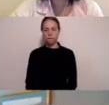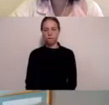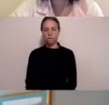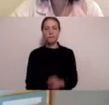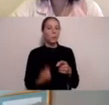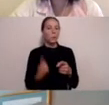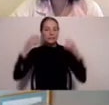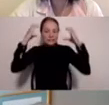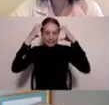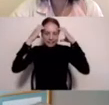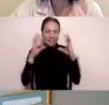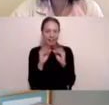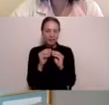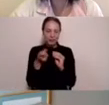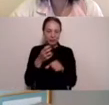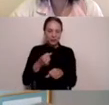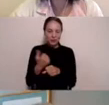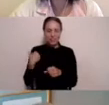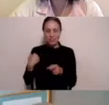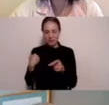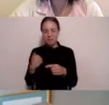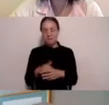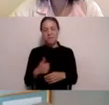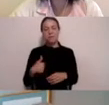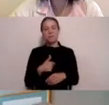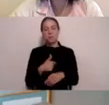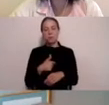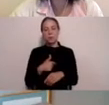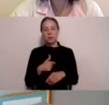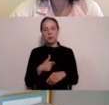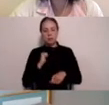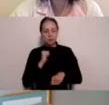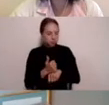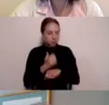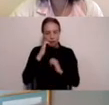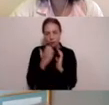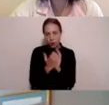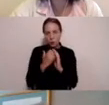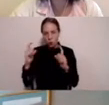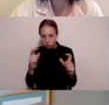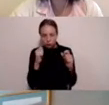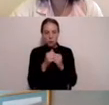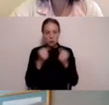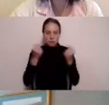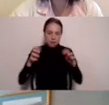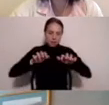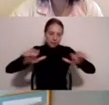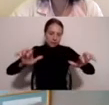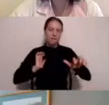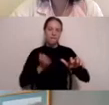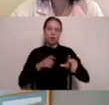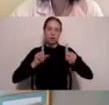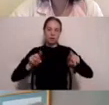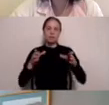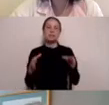Disneys a couple of years ago, where we orchestrated a photo with many of our attendees. And